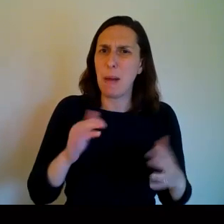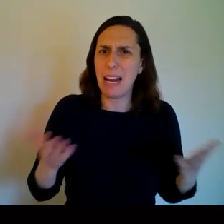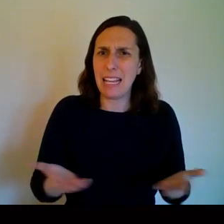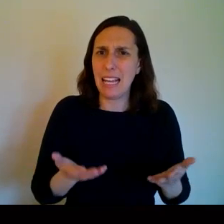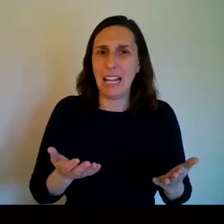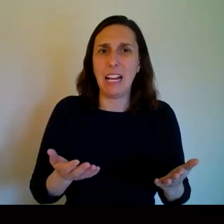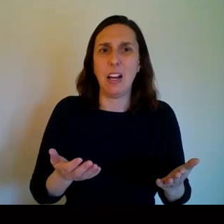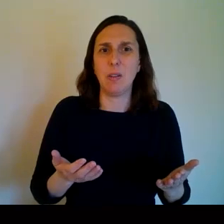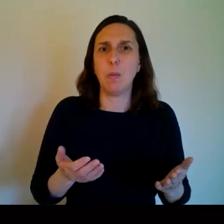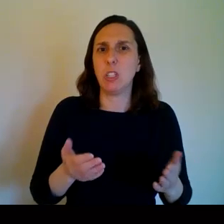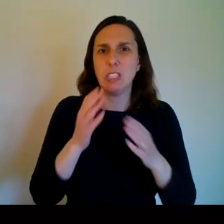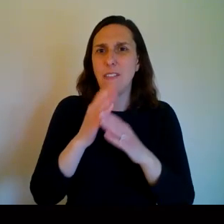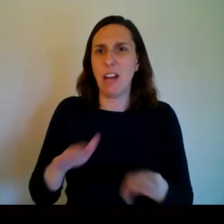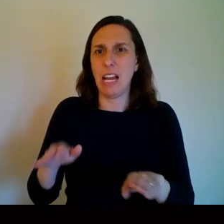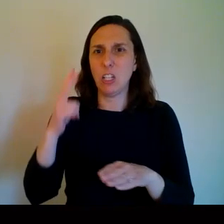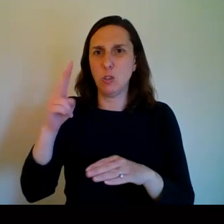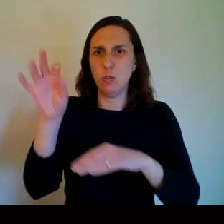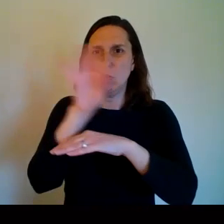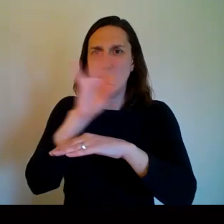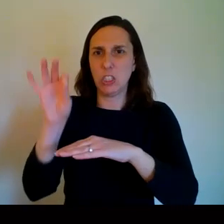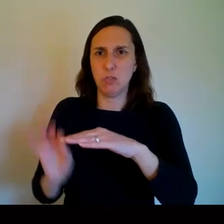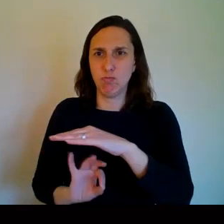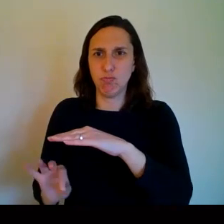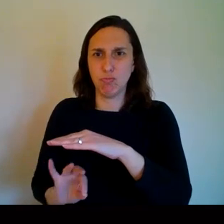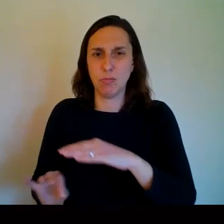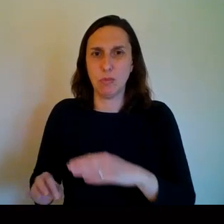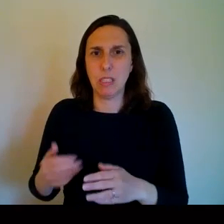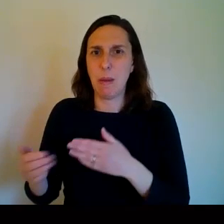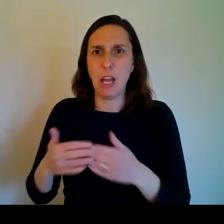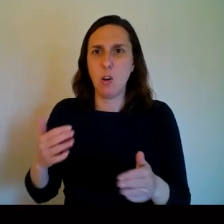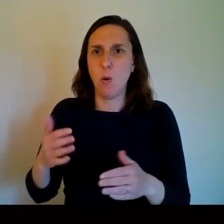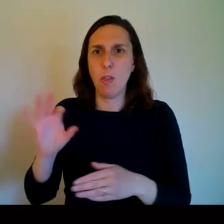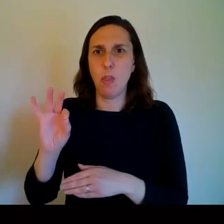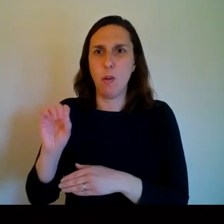we're dividing the two functions, no matter what form they have.